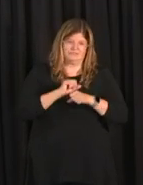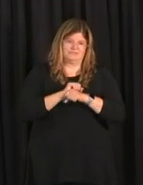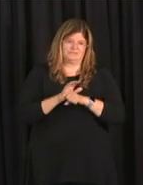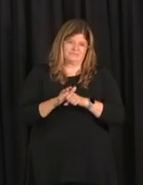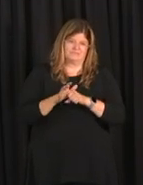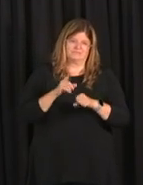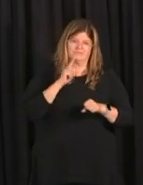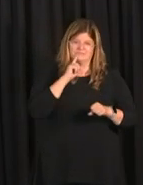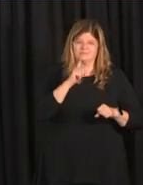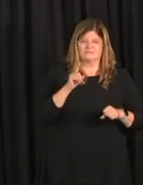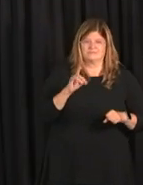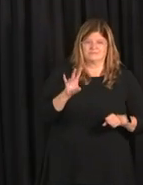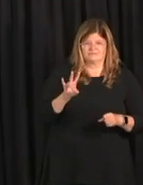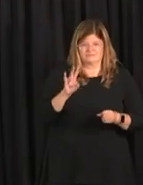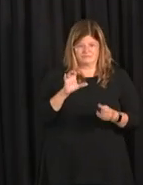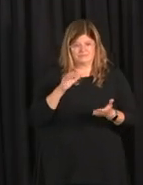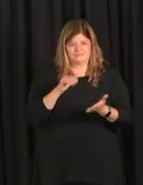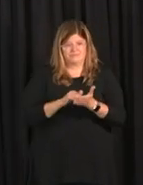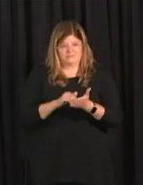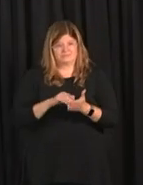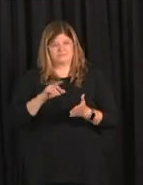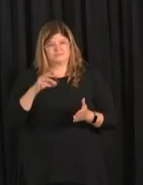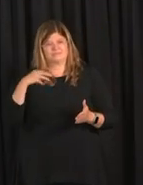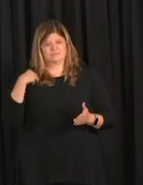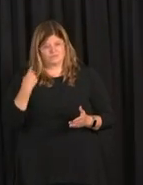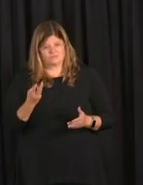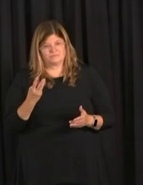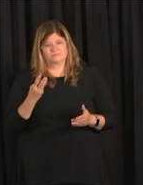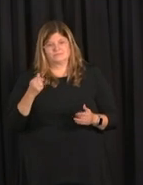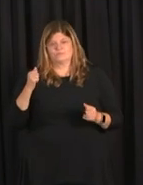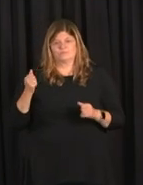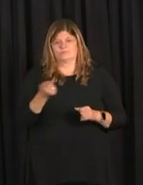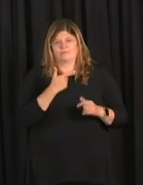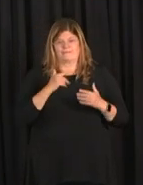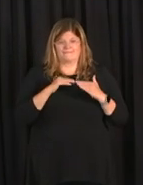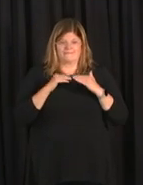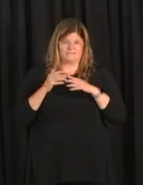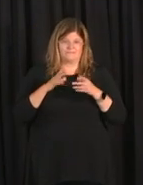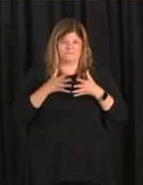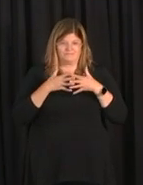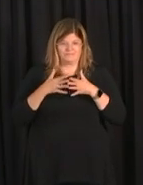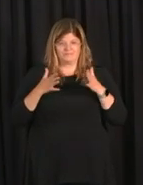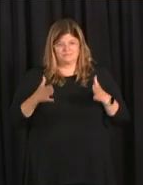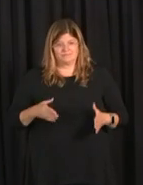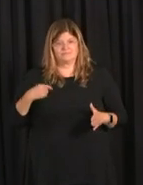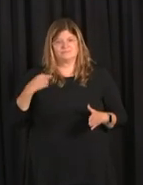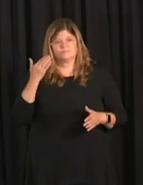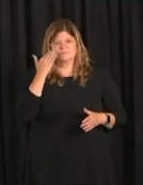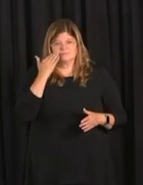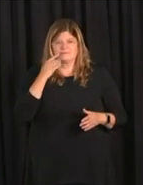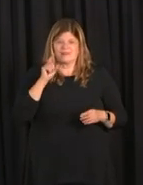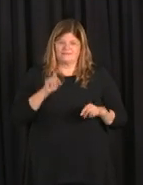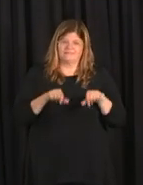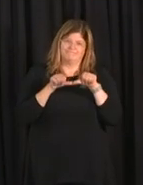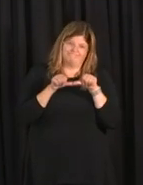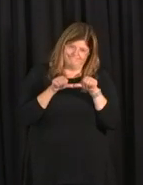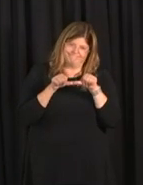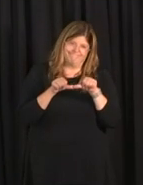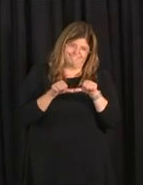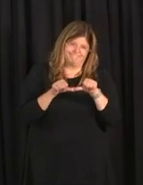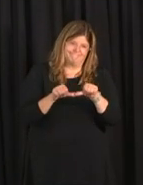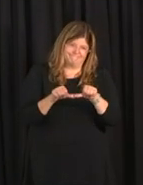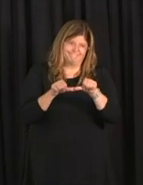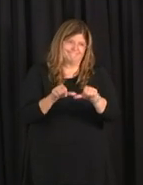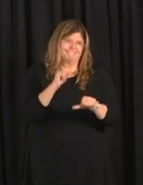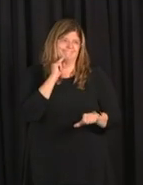can speak for 700,000 Washingtonians, and I'm sure our fellow Americans, but we know that we have to continue to be